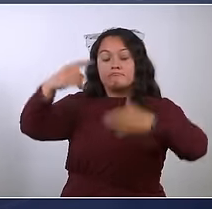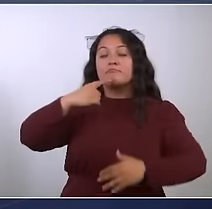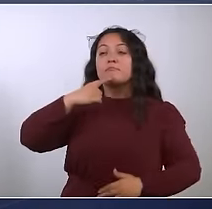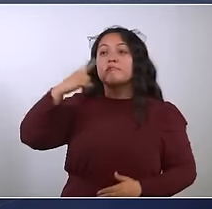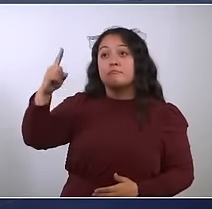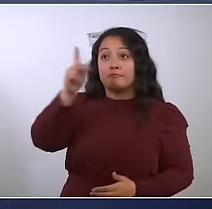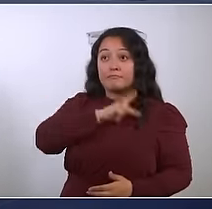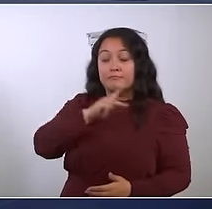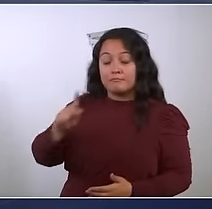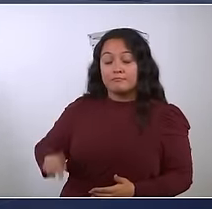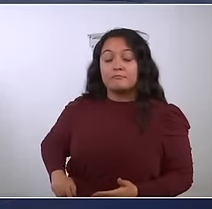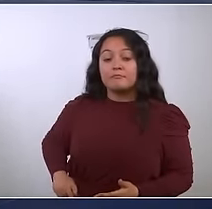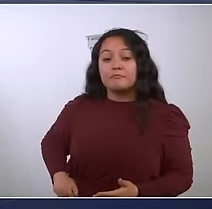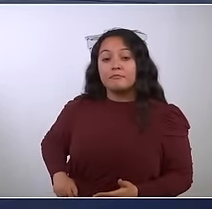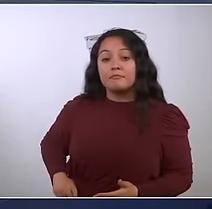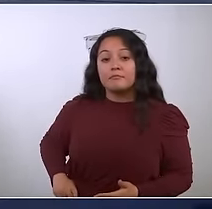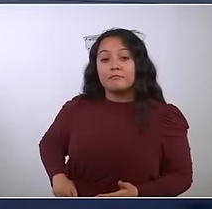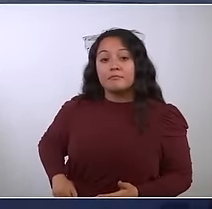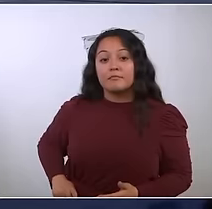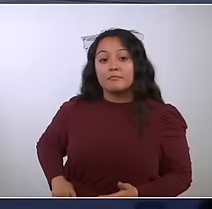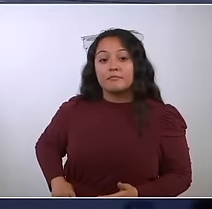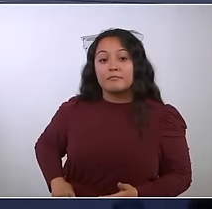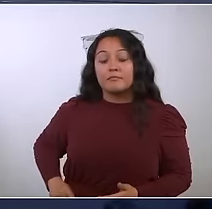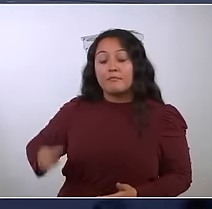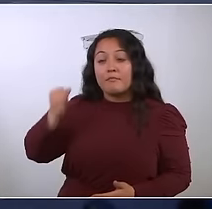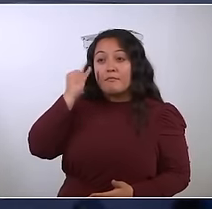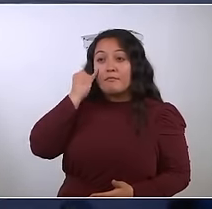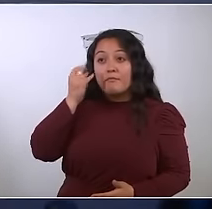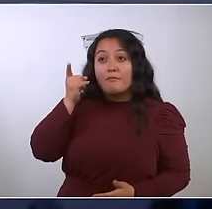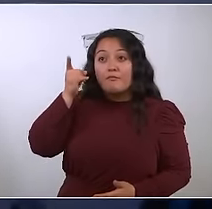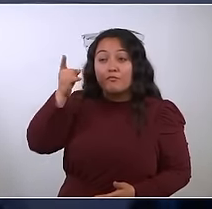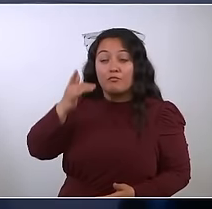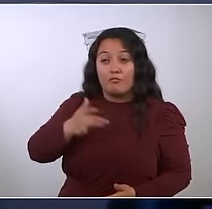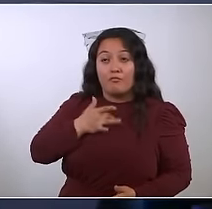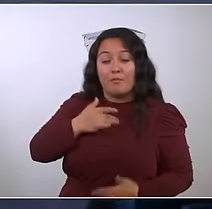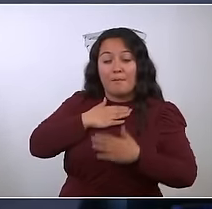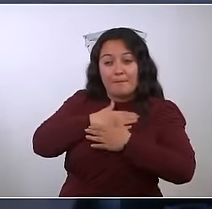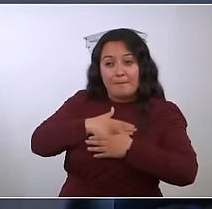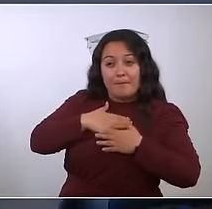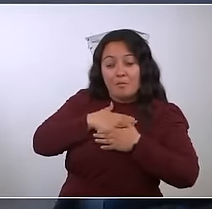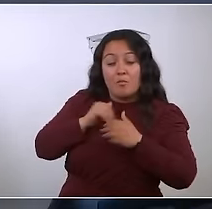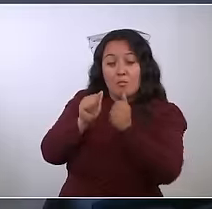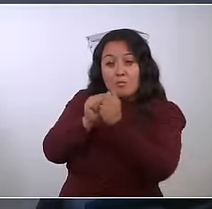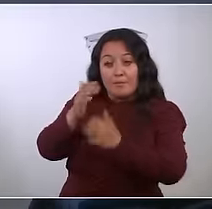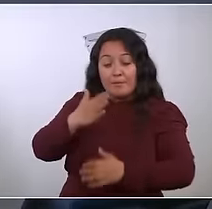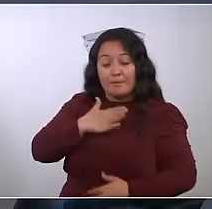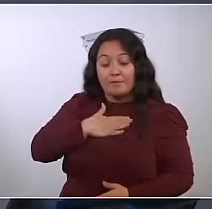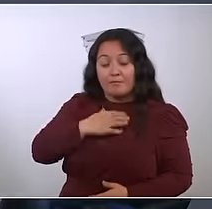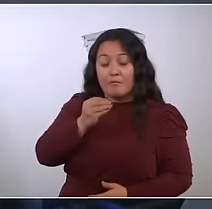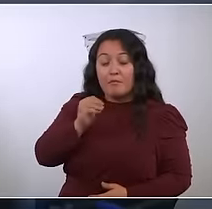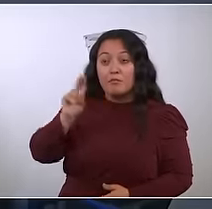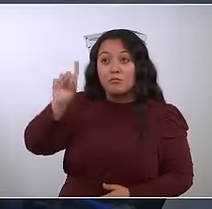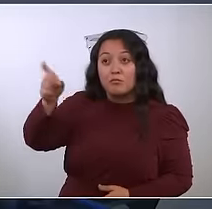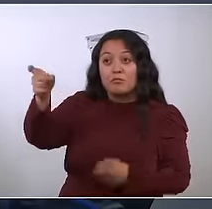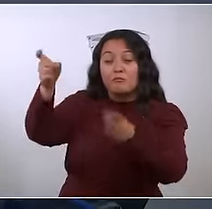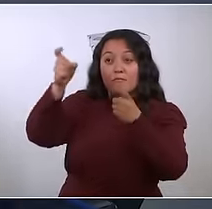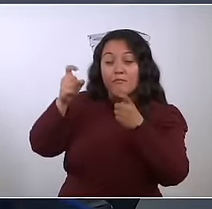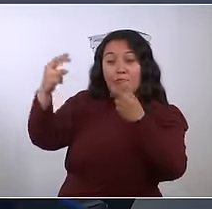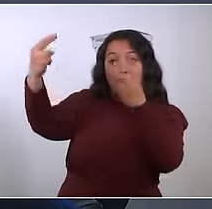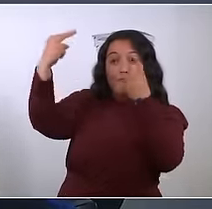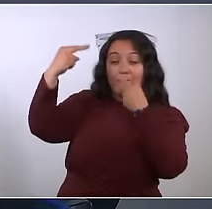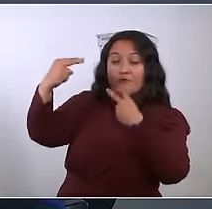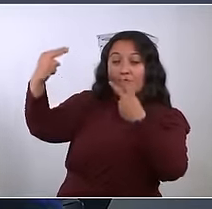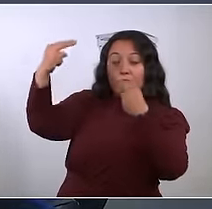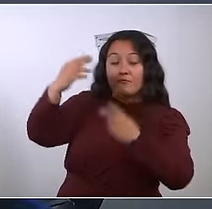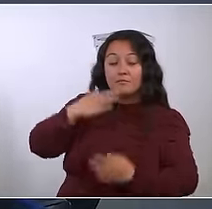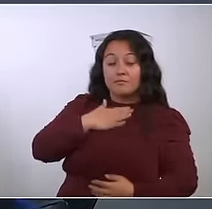to the king. Y dije al rey. If it pleases the king, si le place al rey, and if your servants have found favor in sight, y si tu siervo